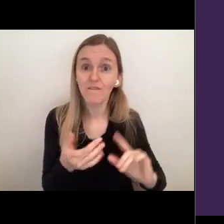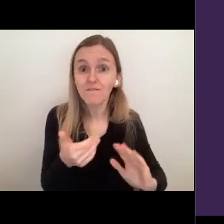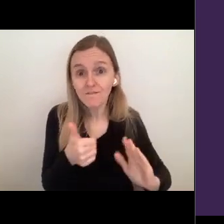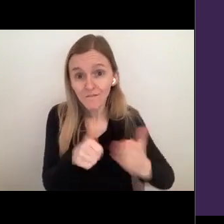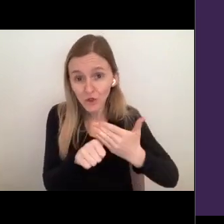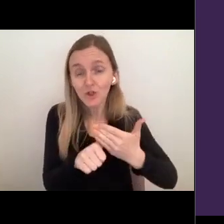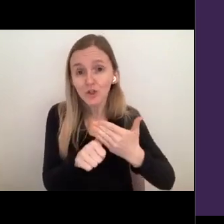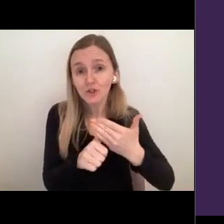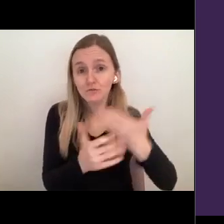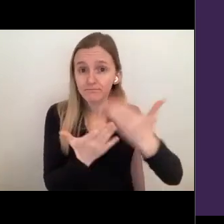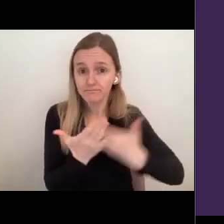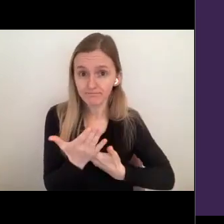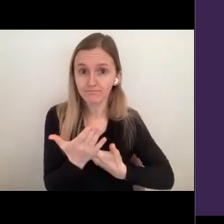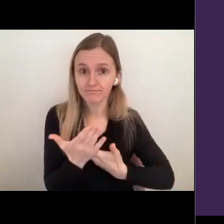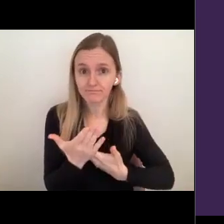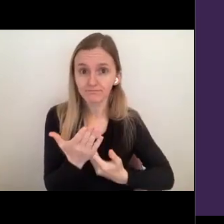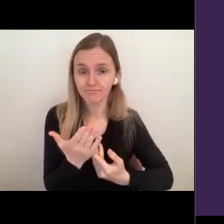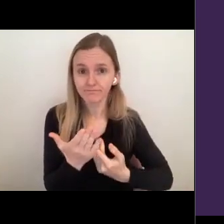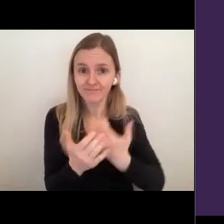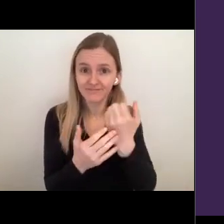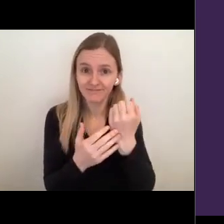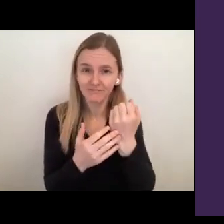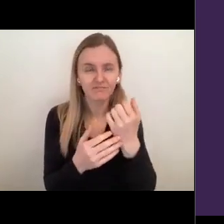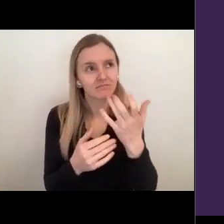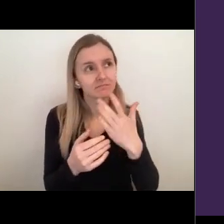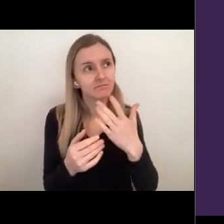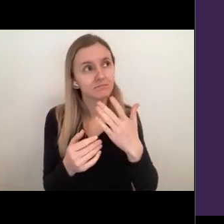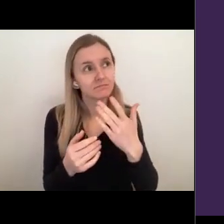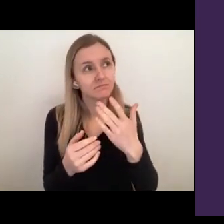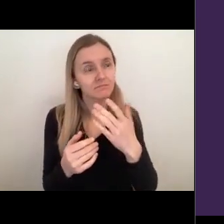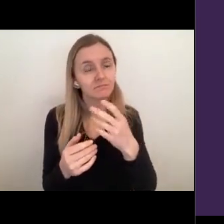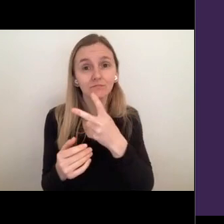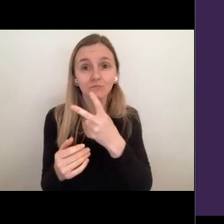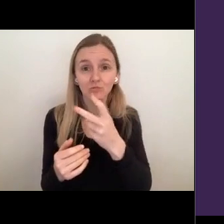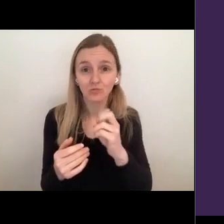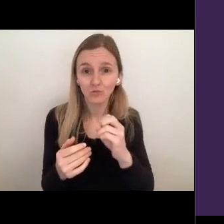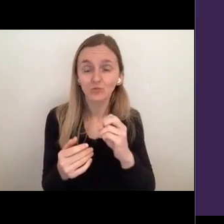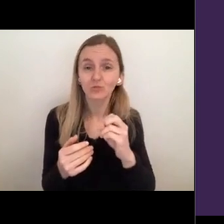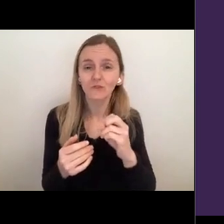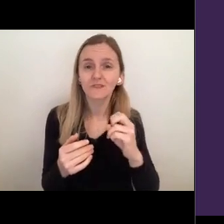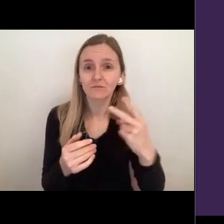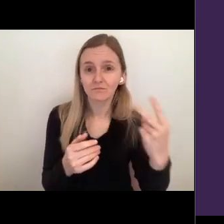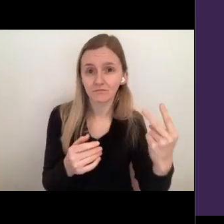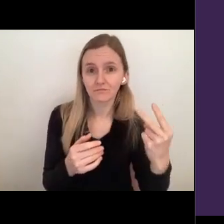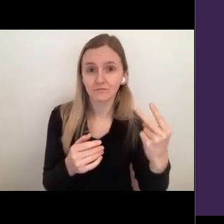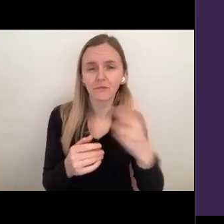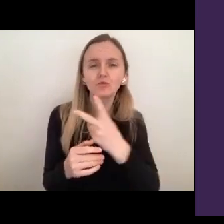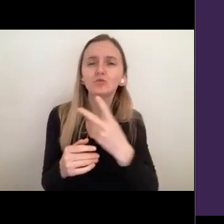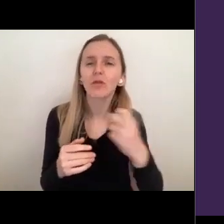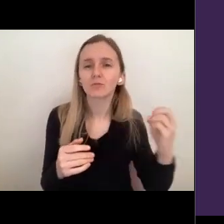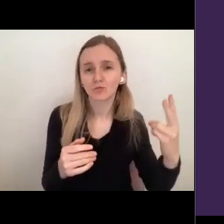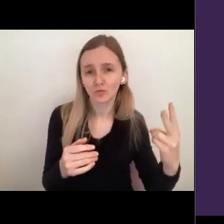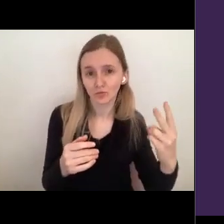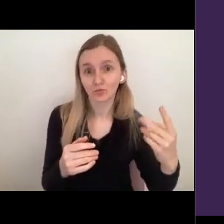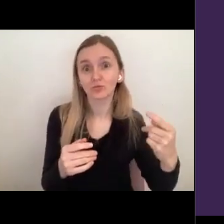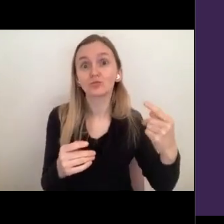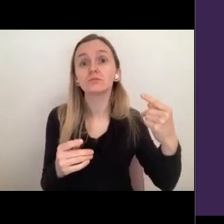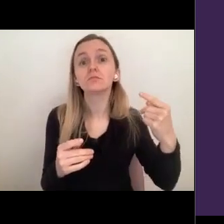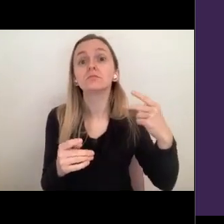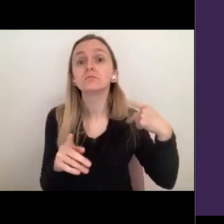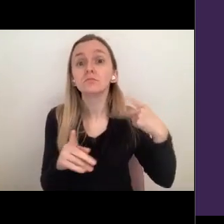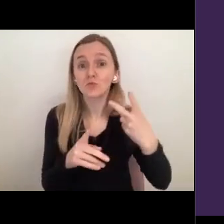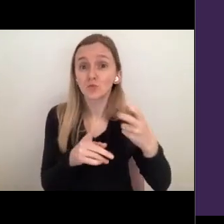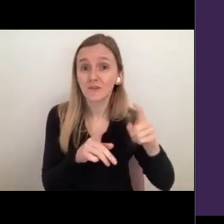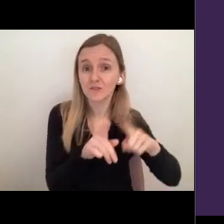and there's more to be learned about this. It's an exciting thing. It's an emerging